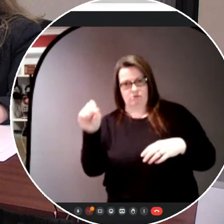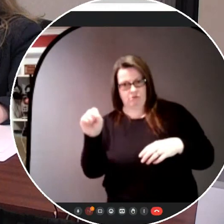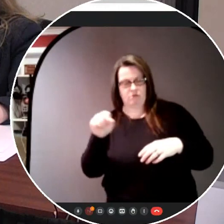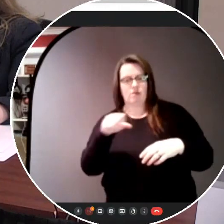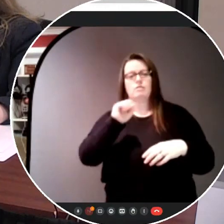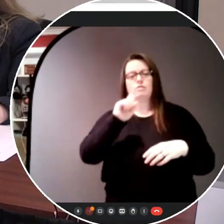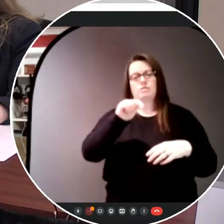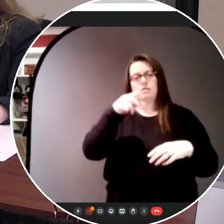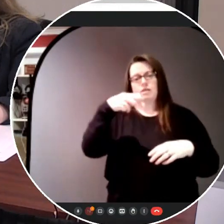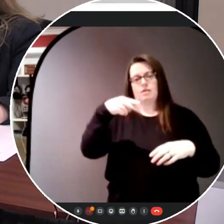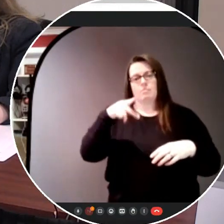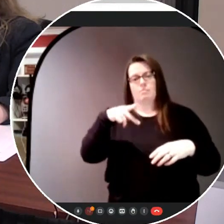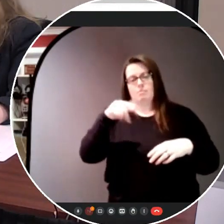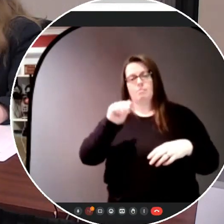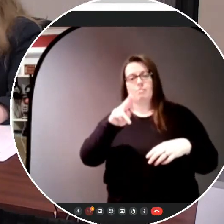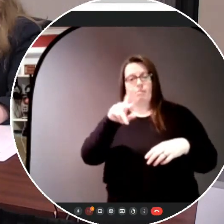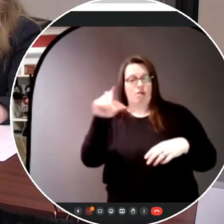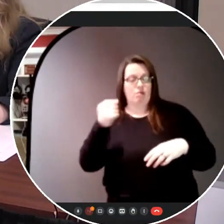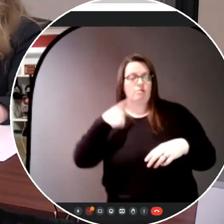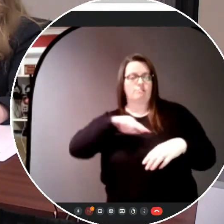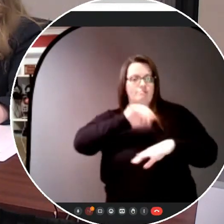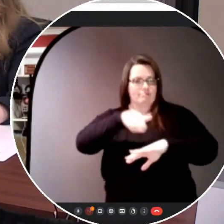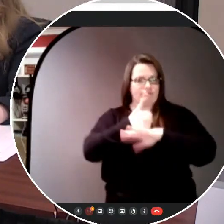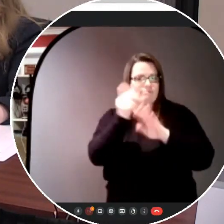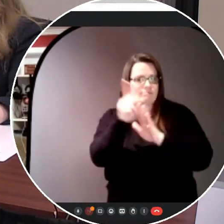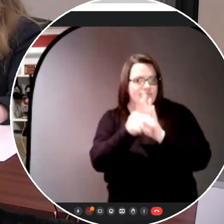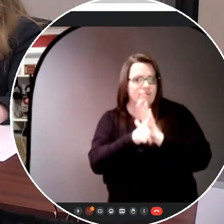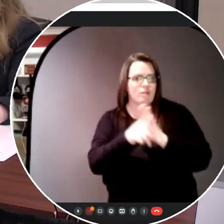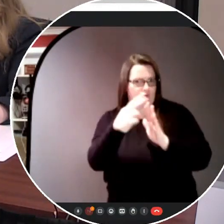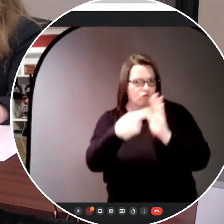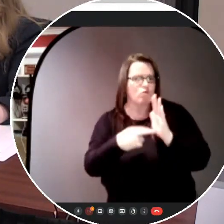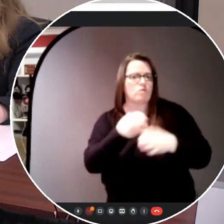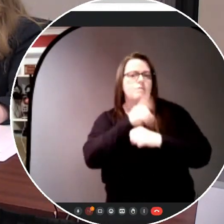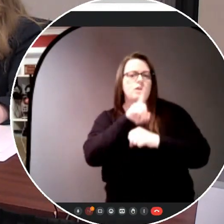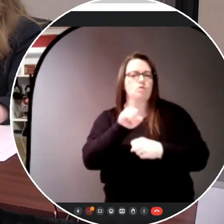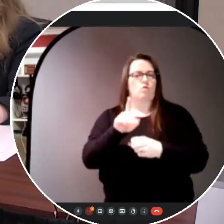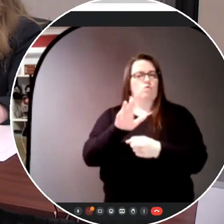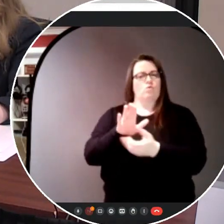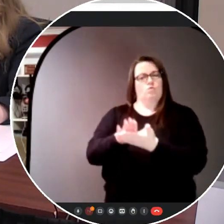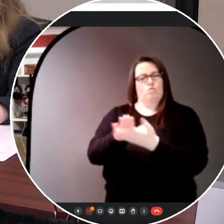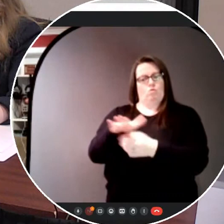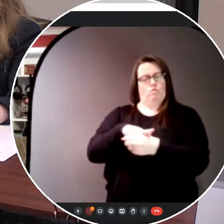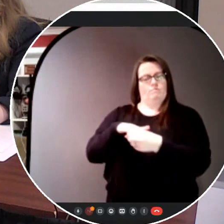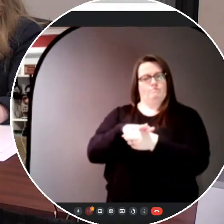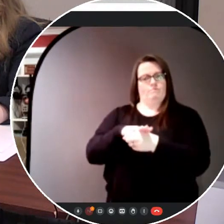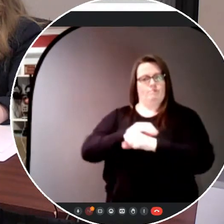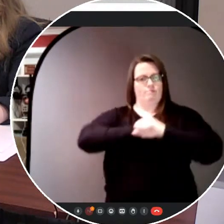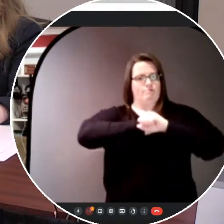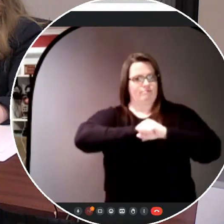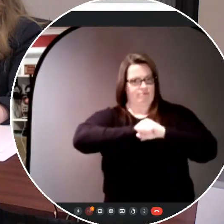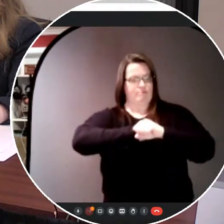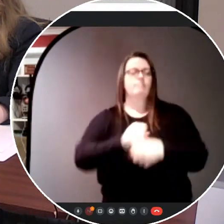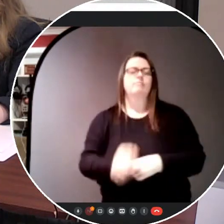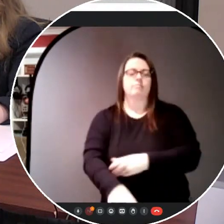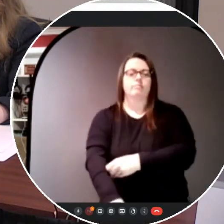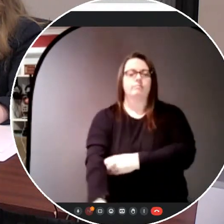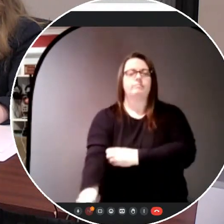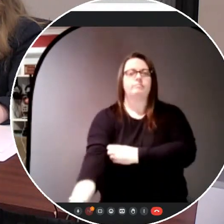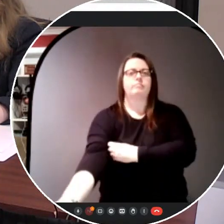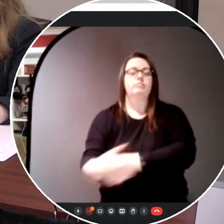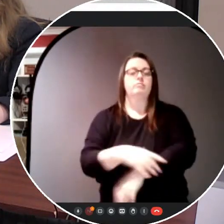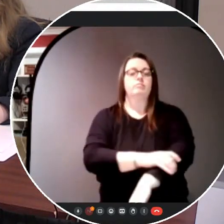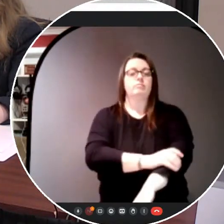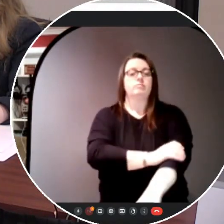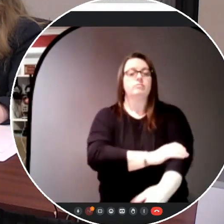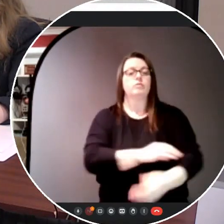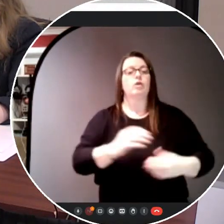guidelines so that the school's interests are protected in going forward. So the recommendation of